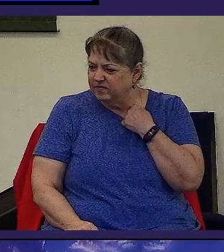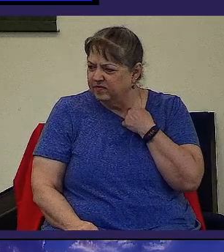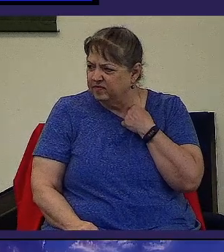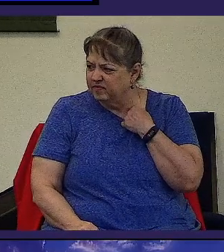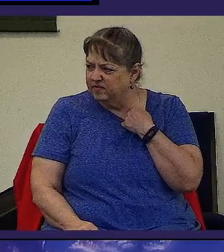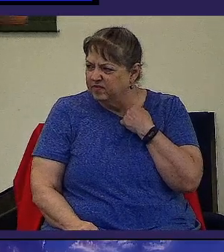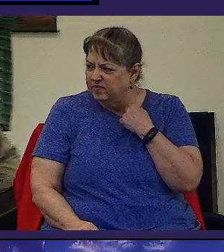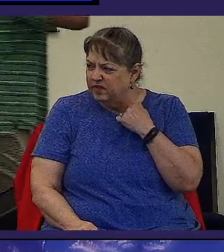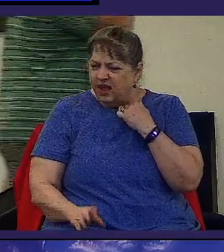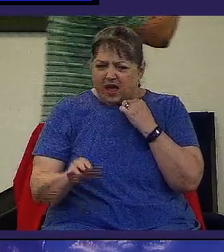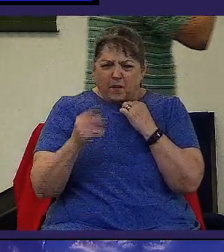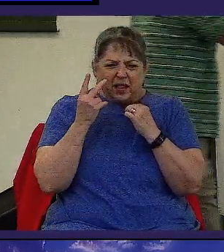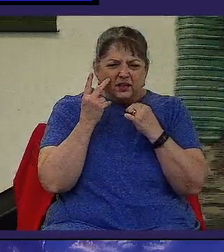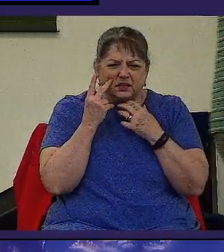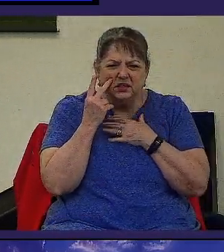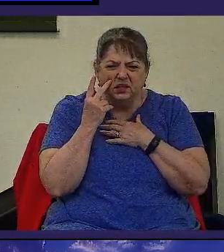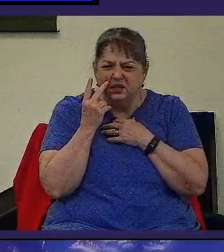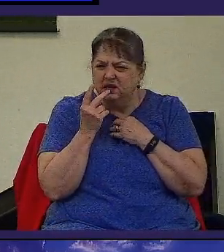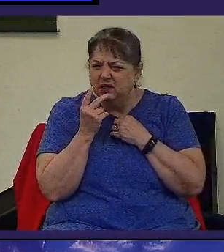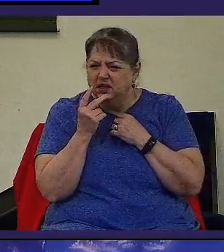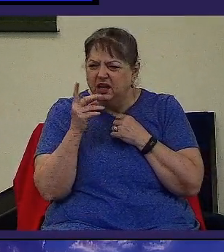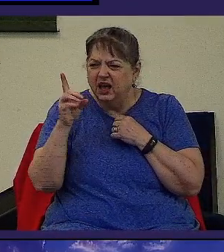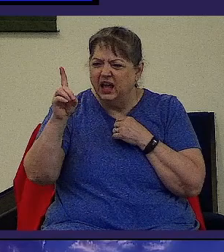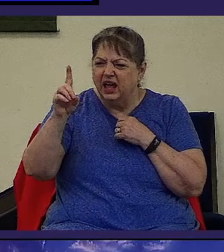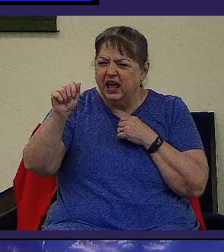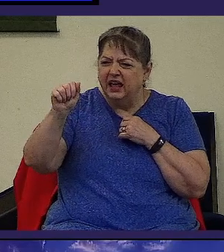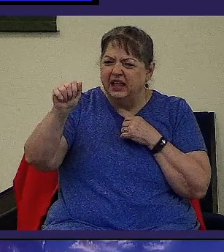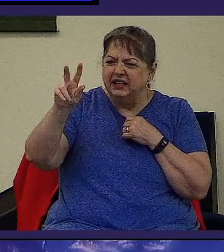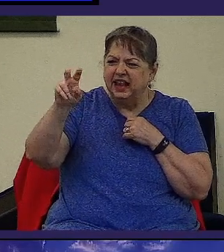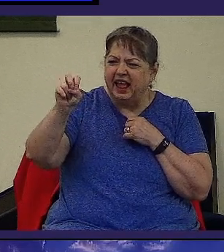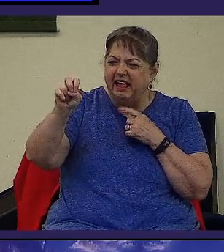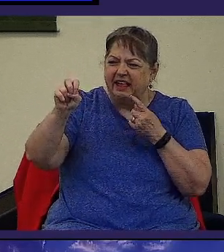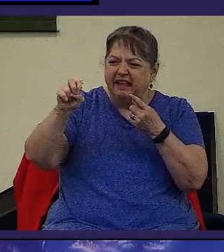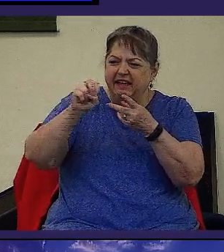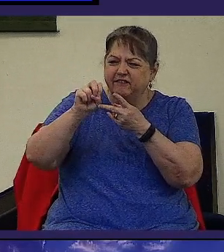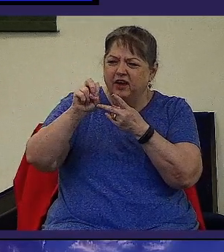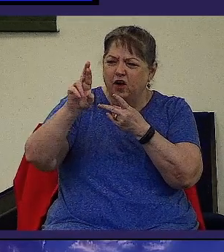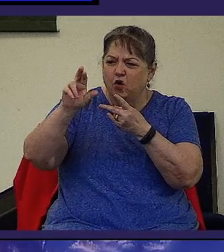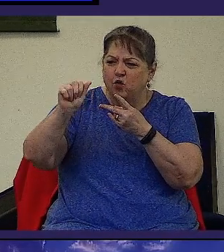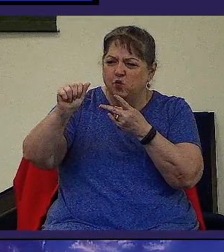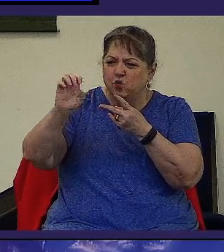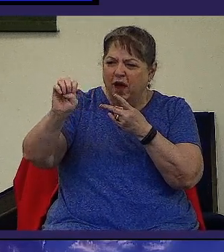um let's see dave and ray come on up